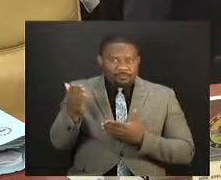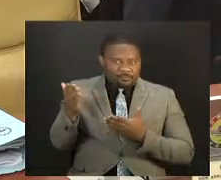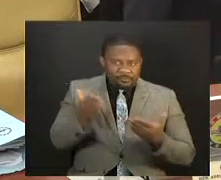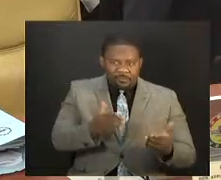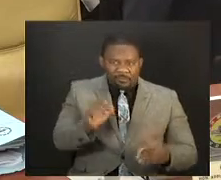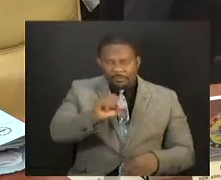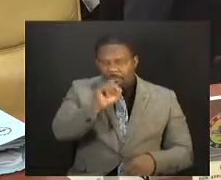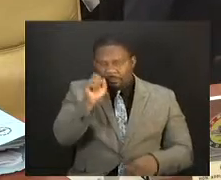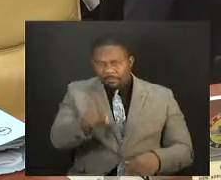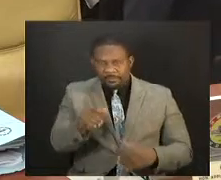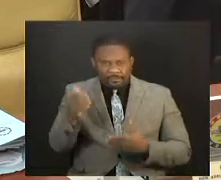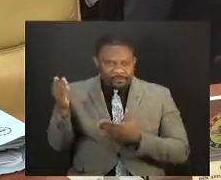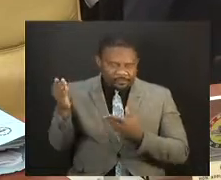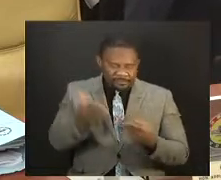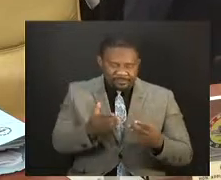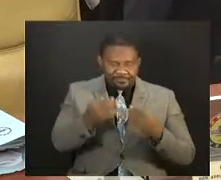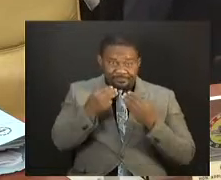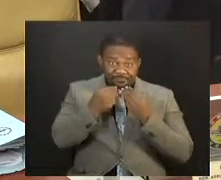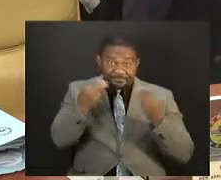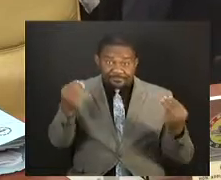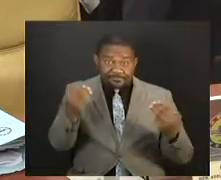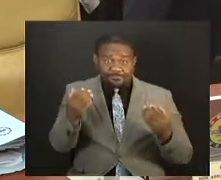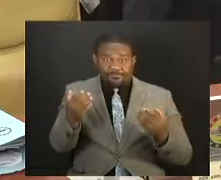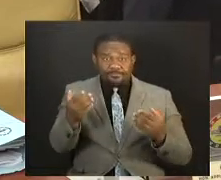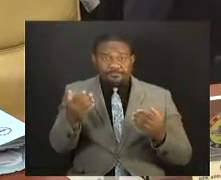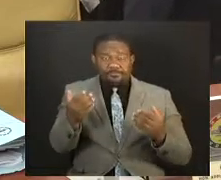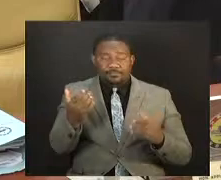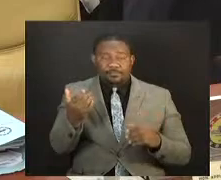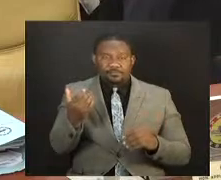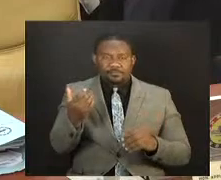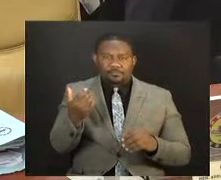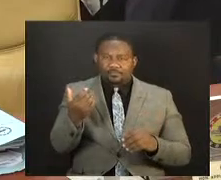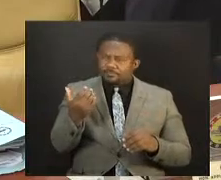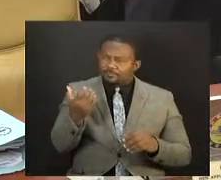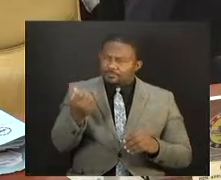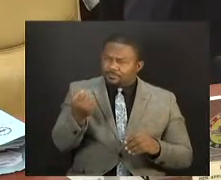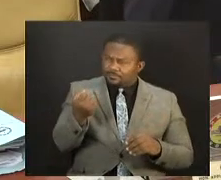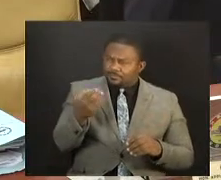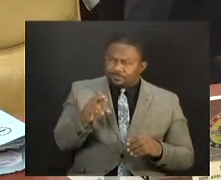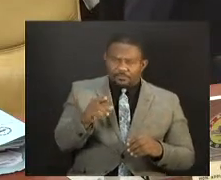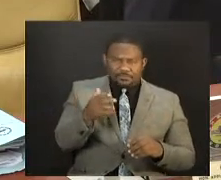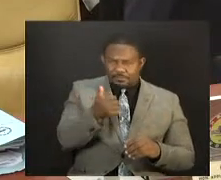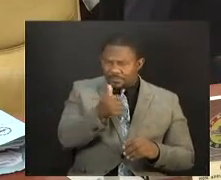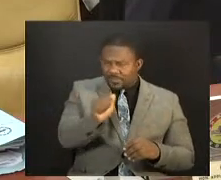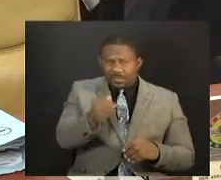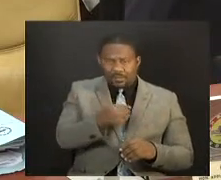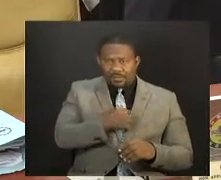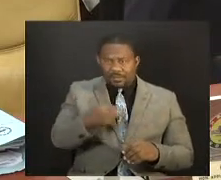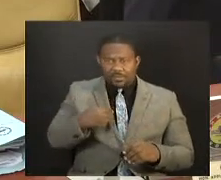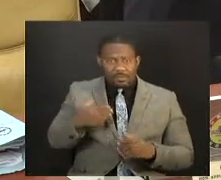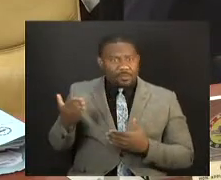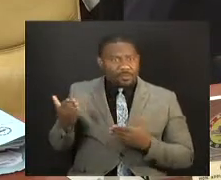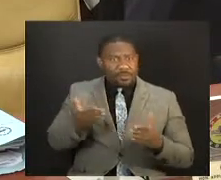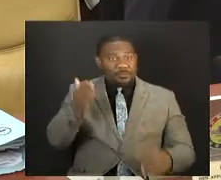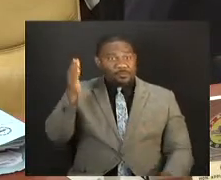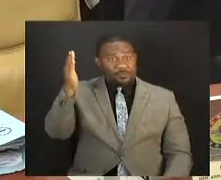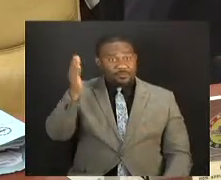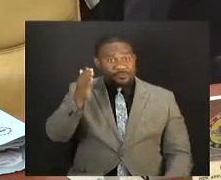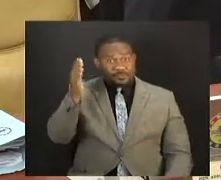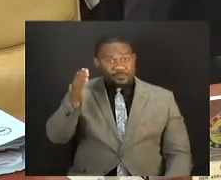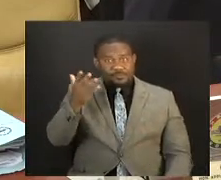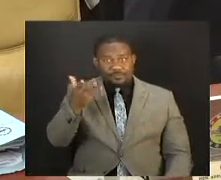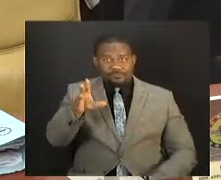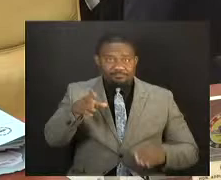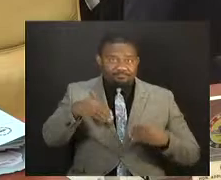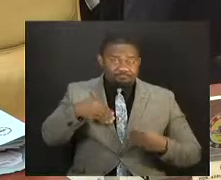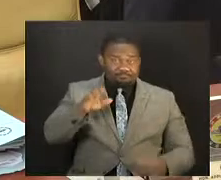motion, neither has any member filed a statement, which statement has been admitted by